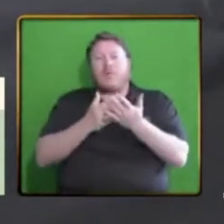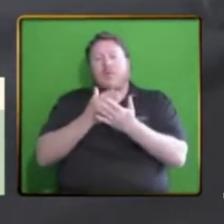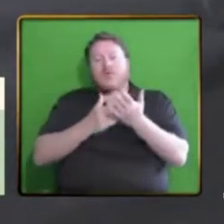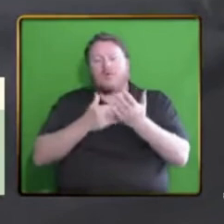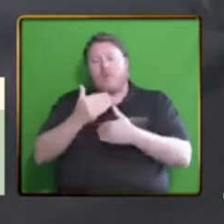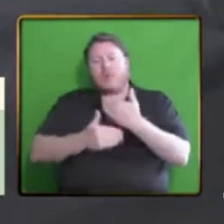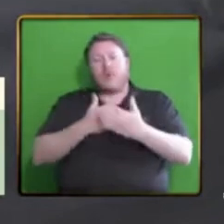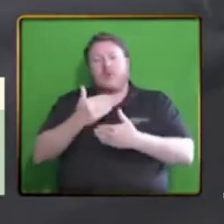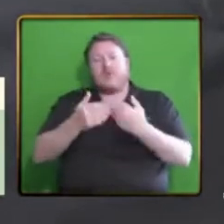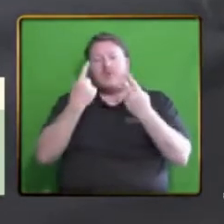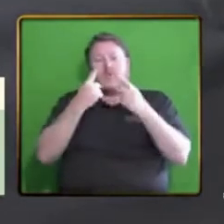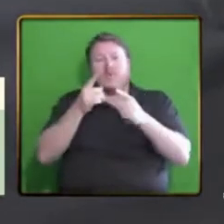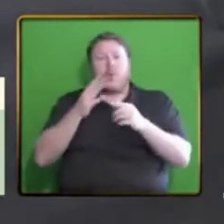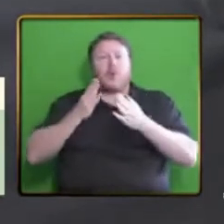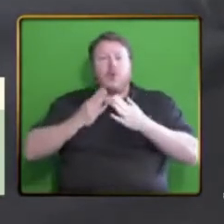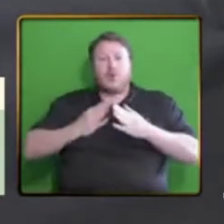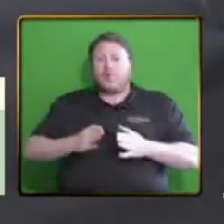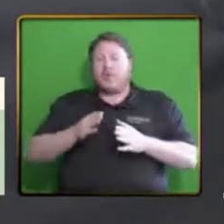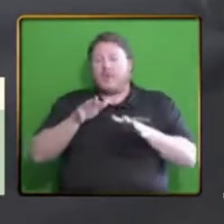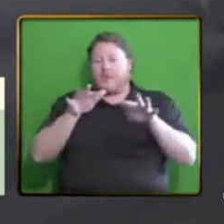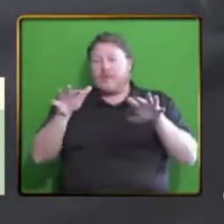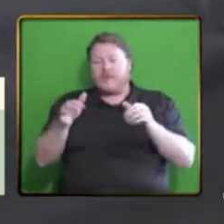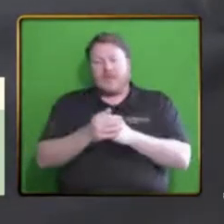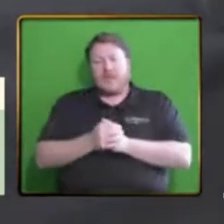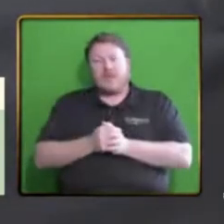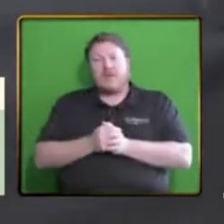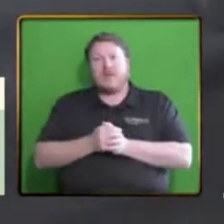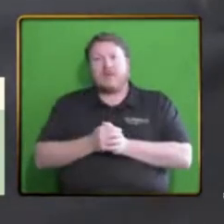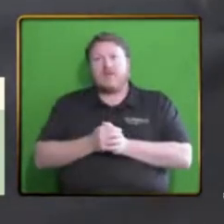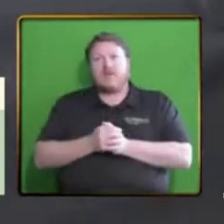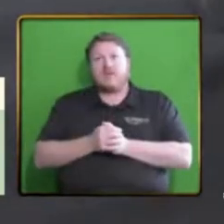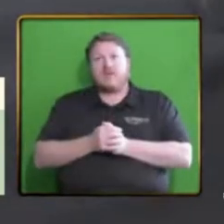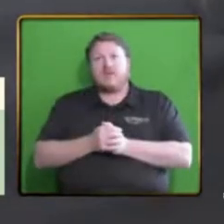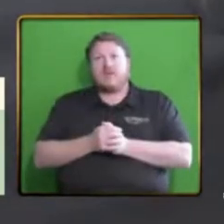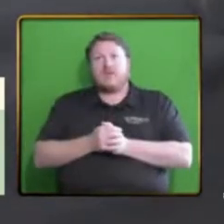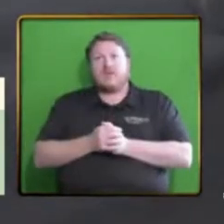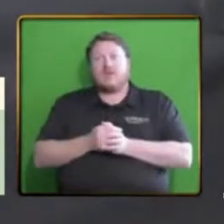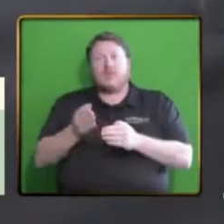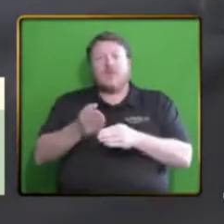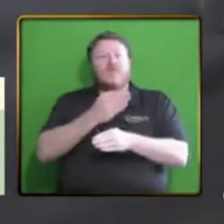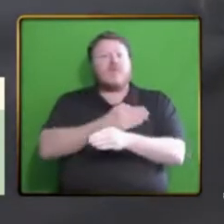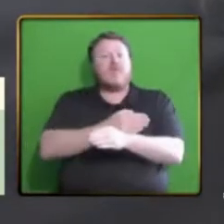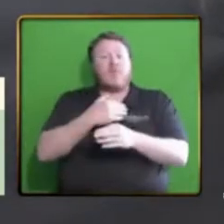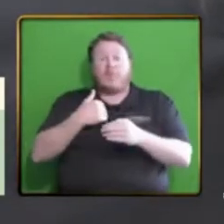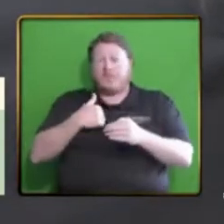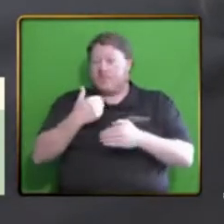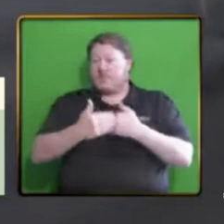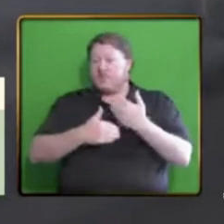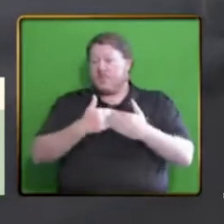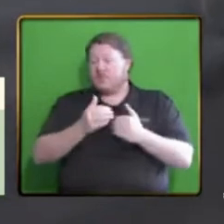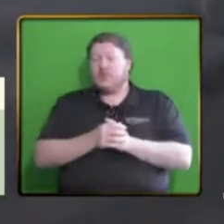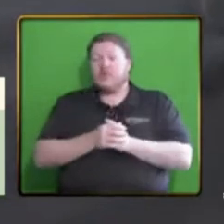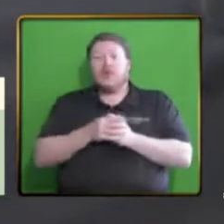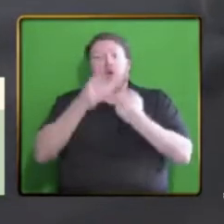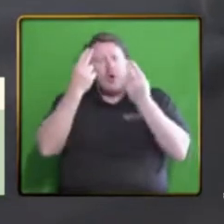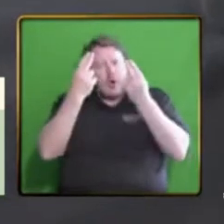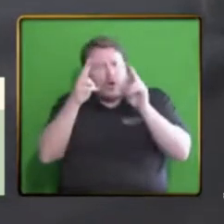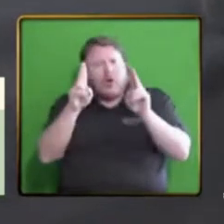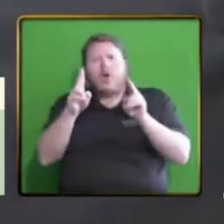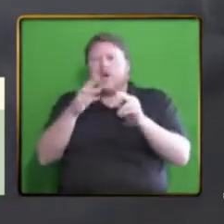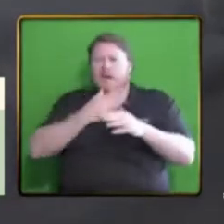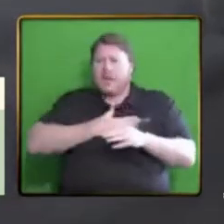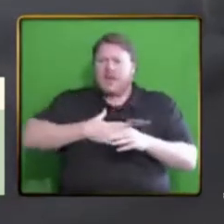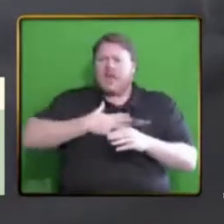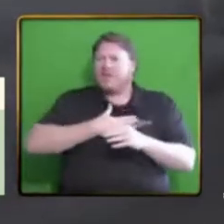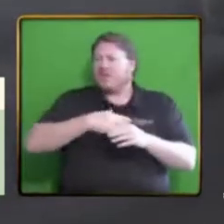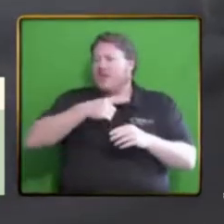humanity. Before I go on, it was a real honor and a pleasure for us as South Africa